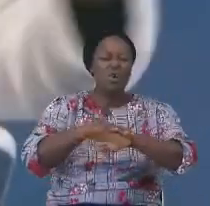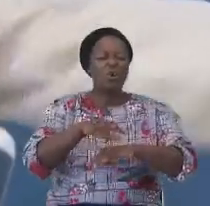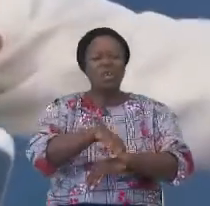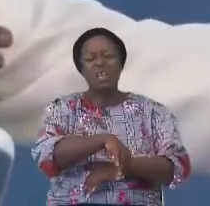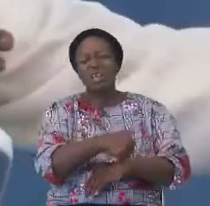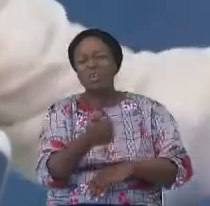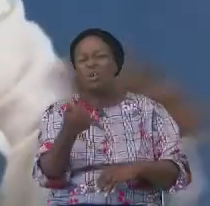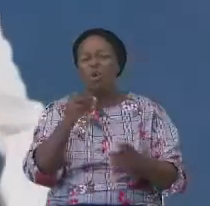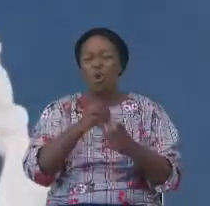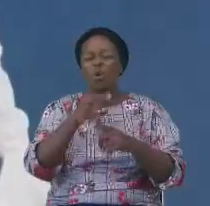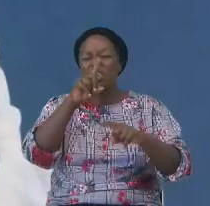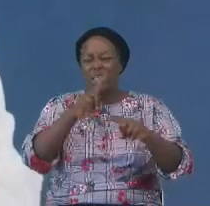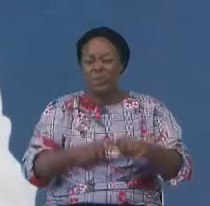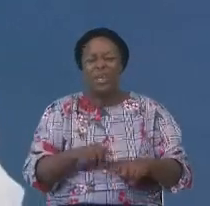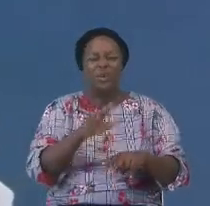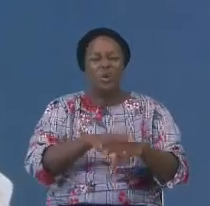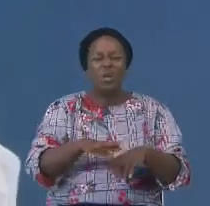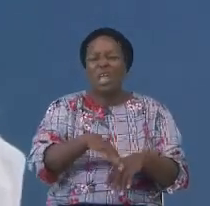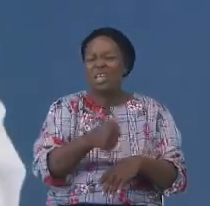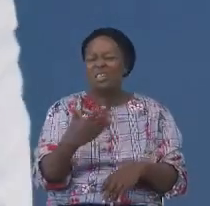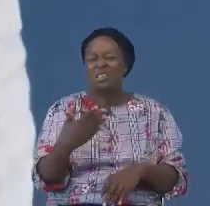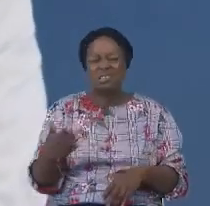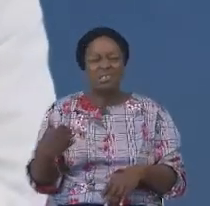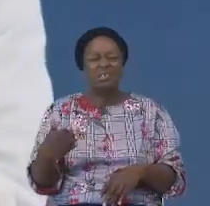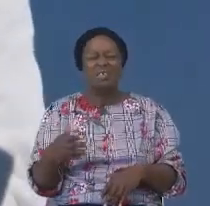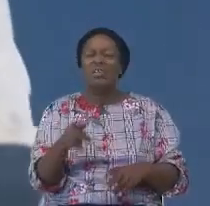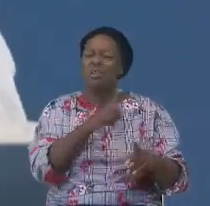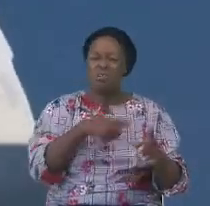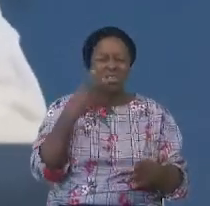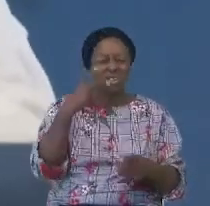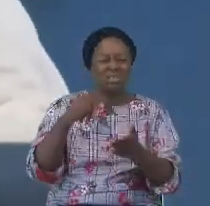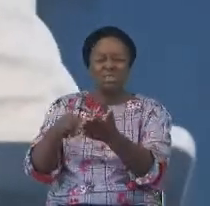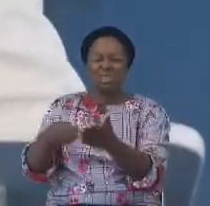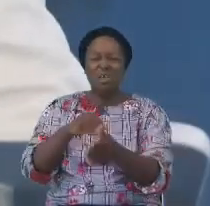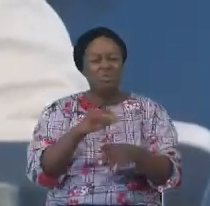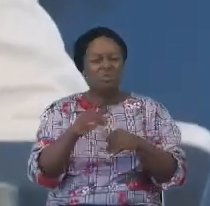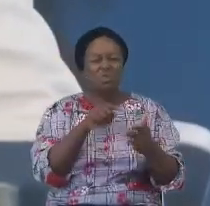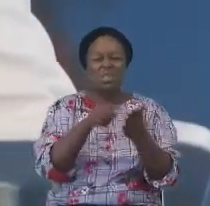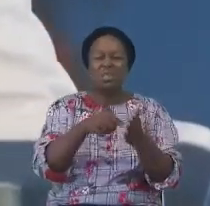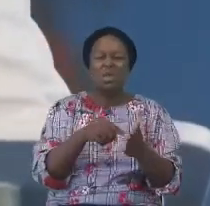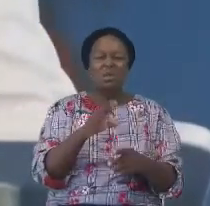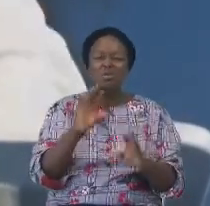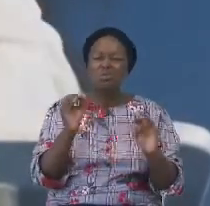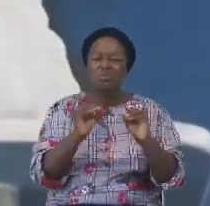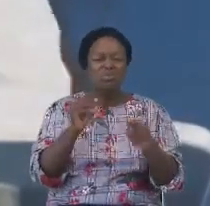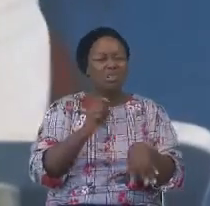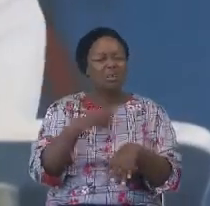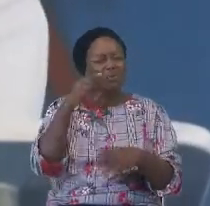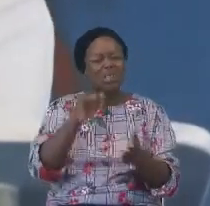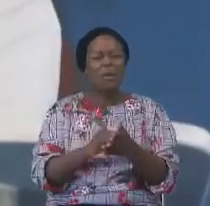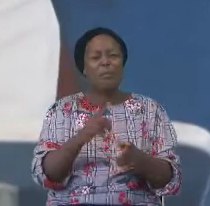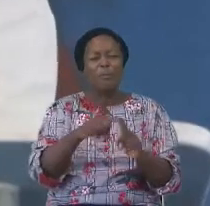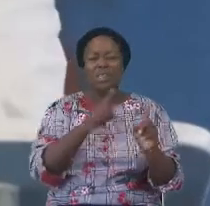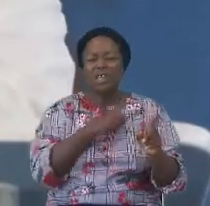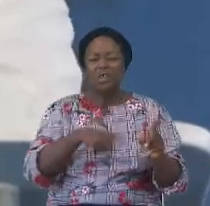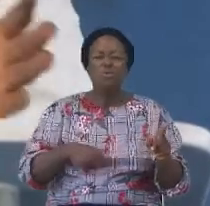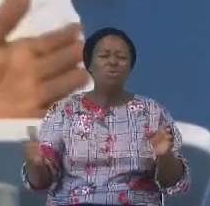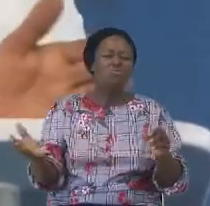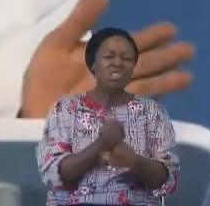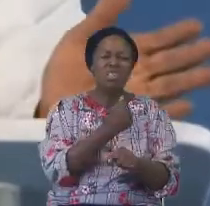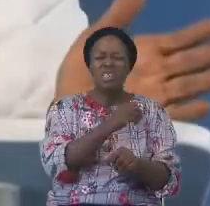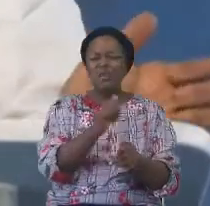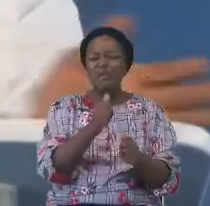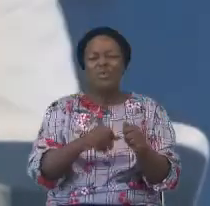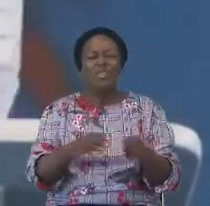not rely on any other thing. Lord, look at this. I want to do this. There's no time for that. But